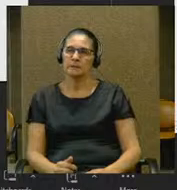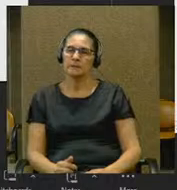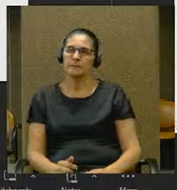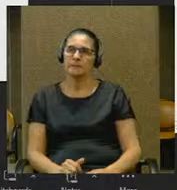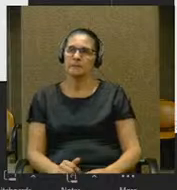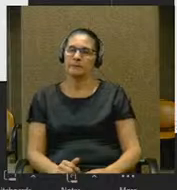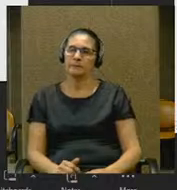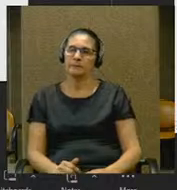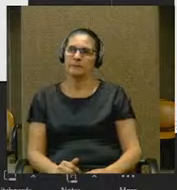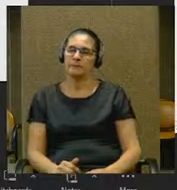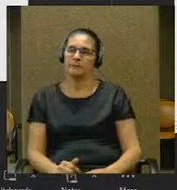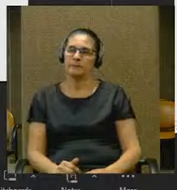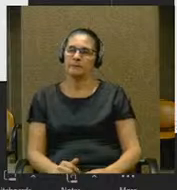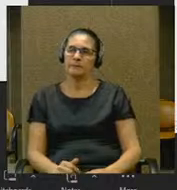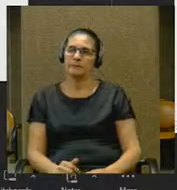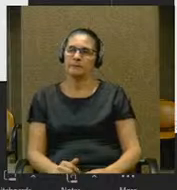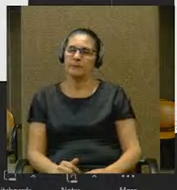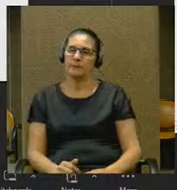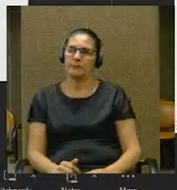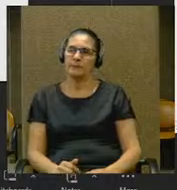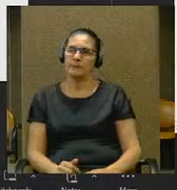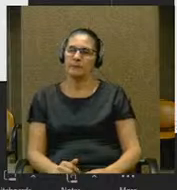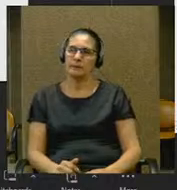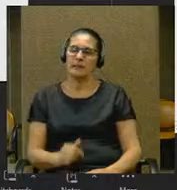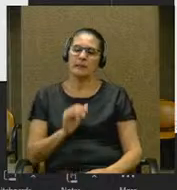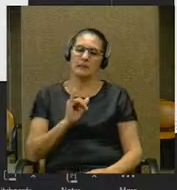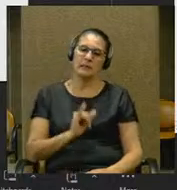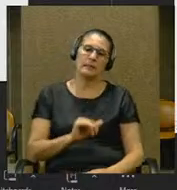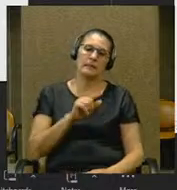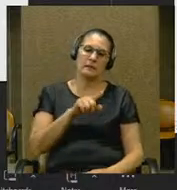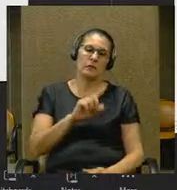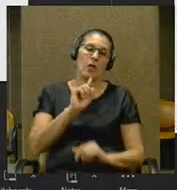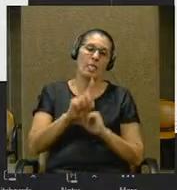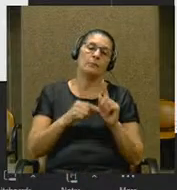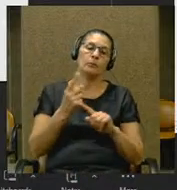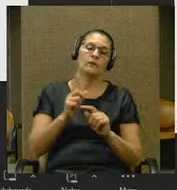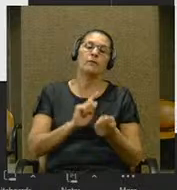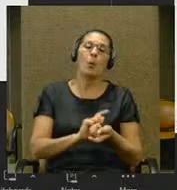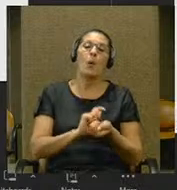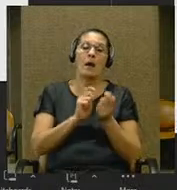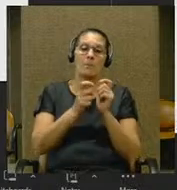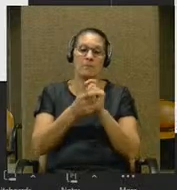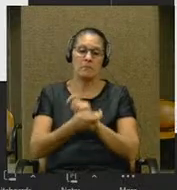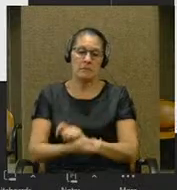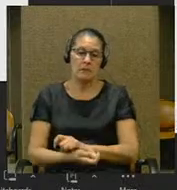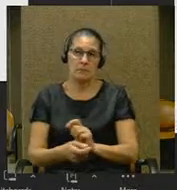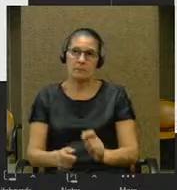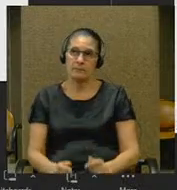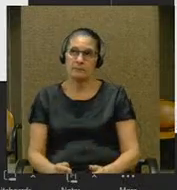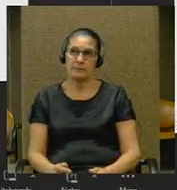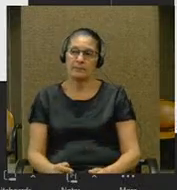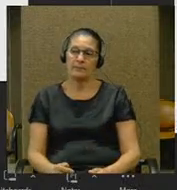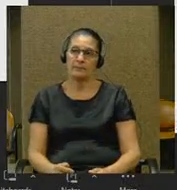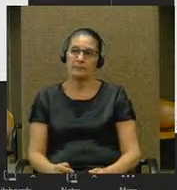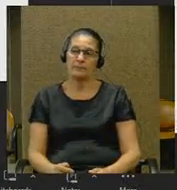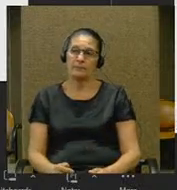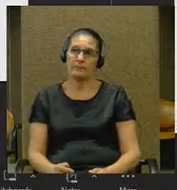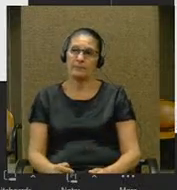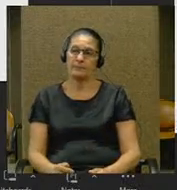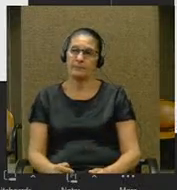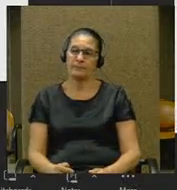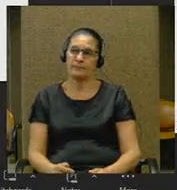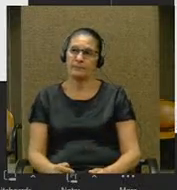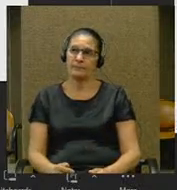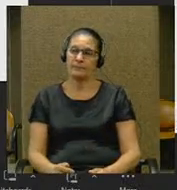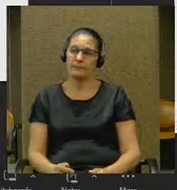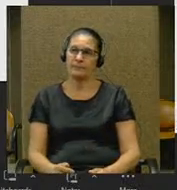that turned around completely the gains that were being made, and we've seen an rapidly increasing rate